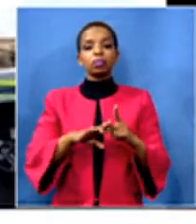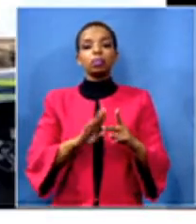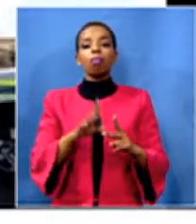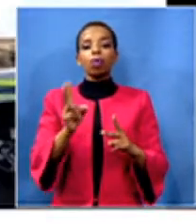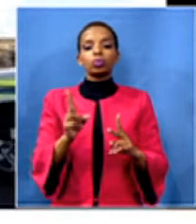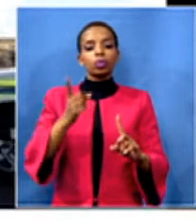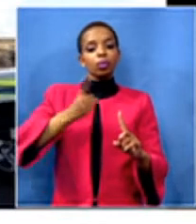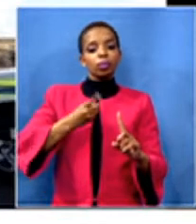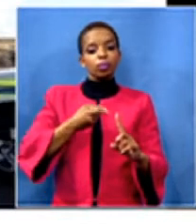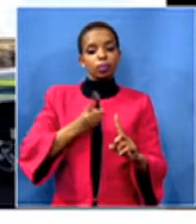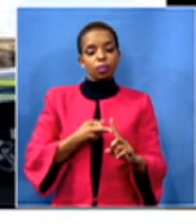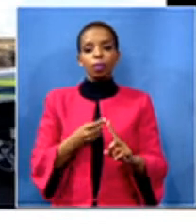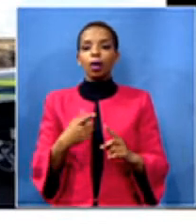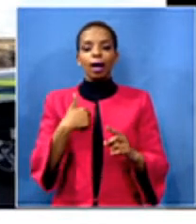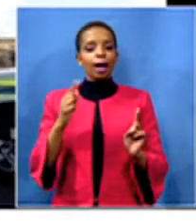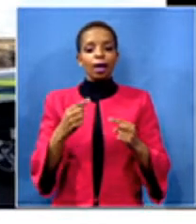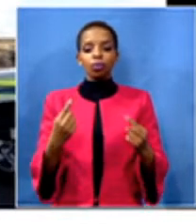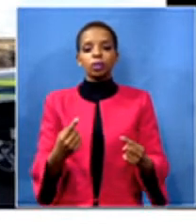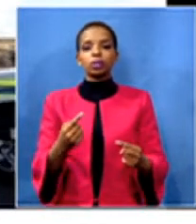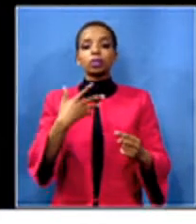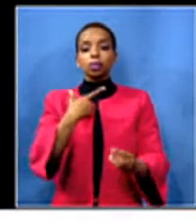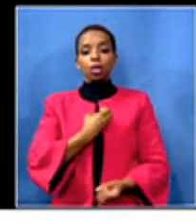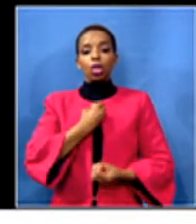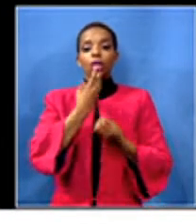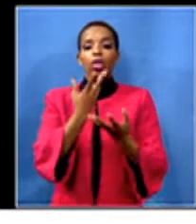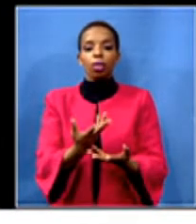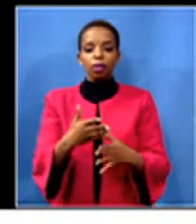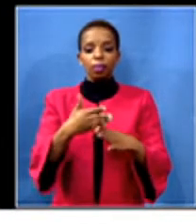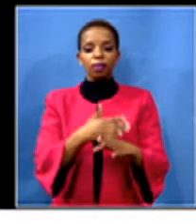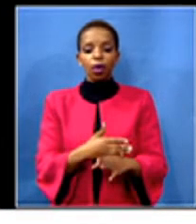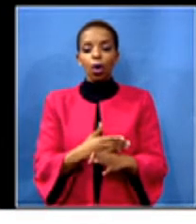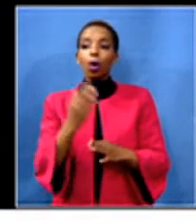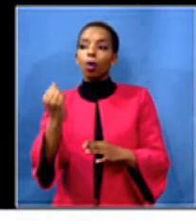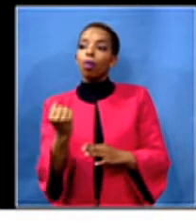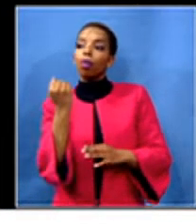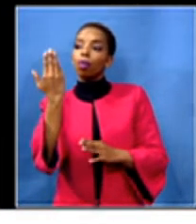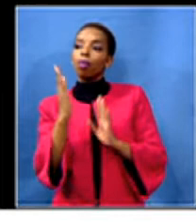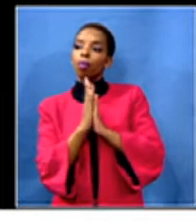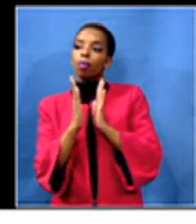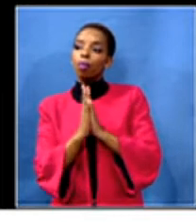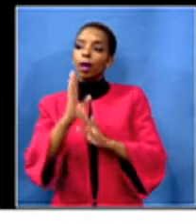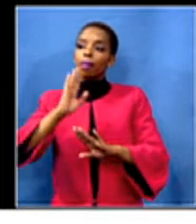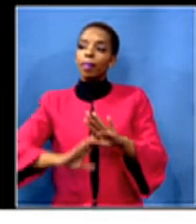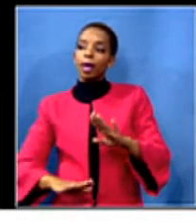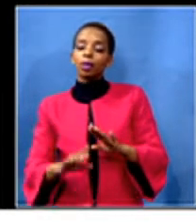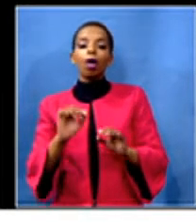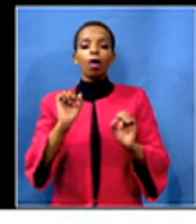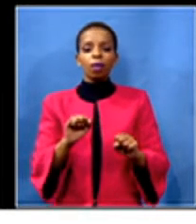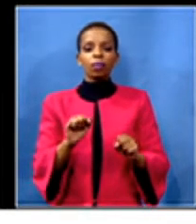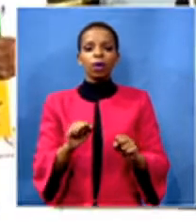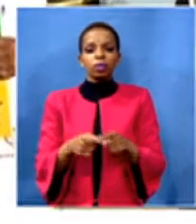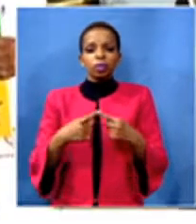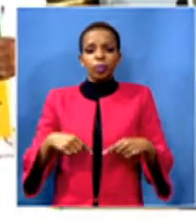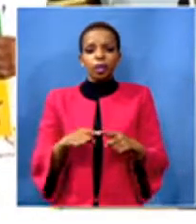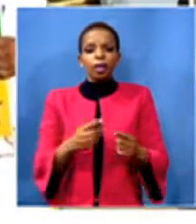want to jeopardize the case before it goes for bail application. Of course, as SAPS, we will put in place